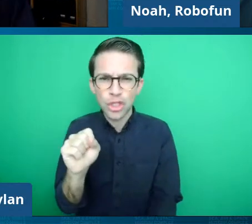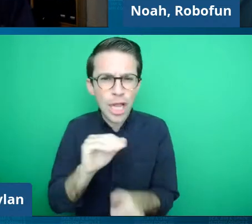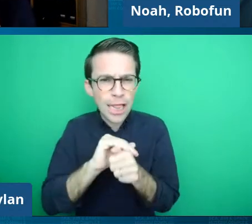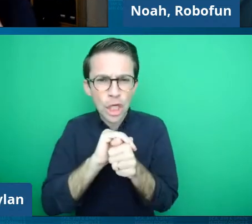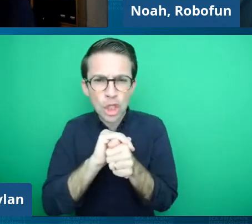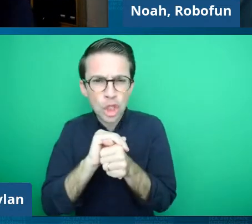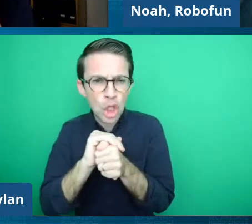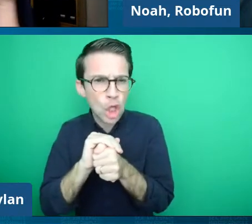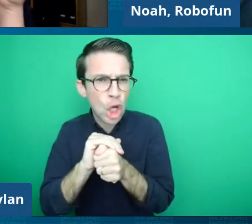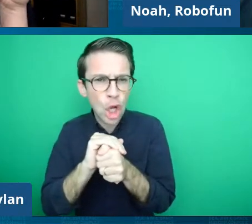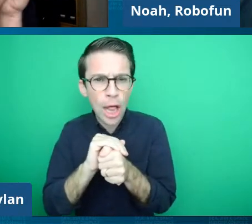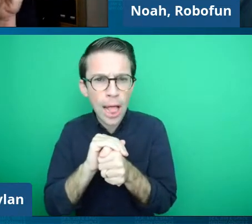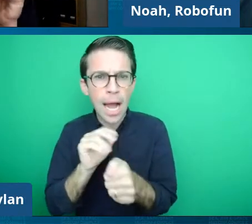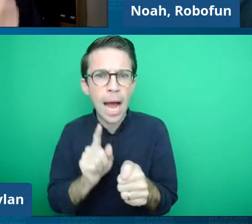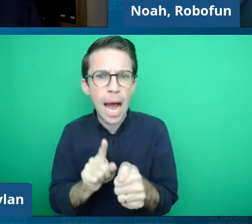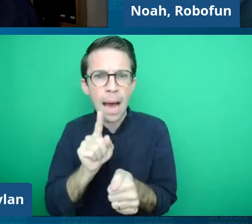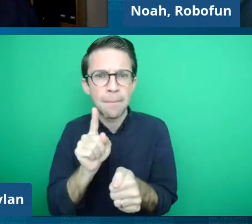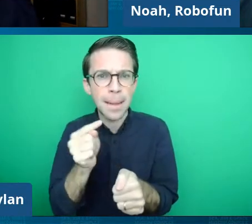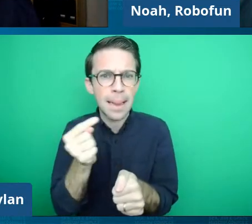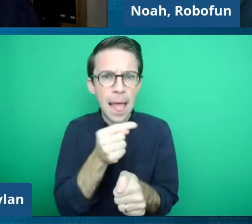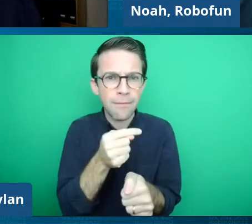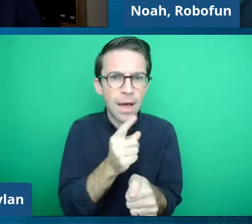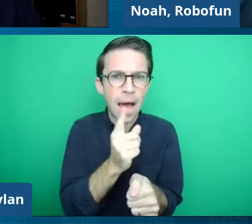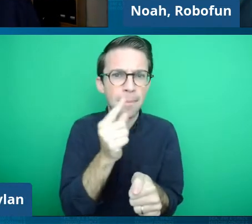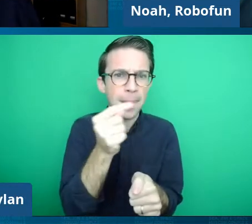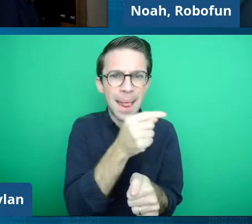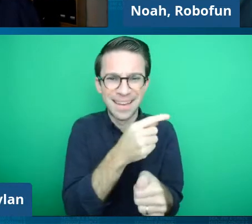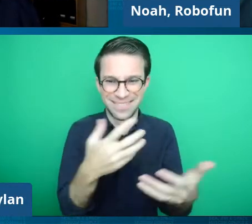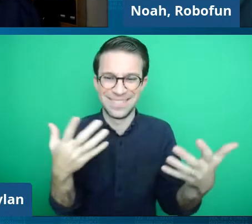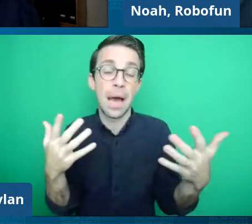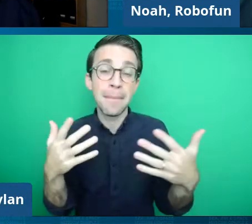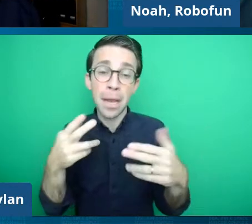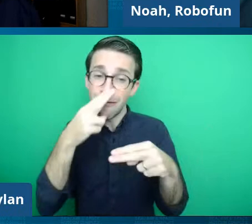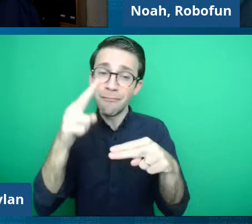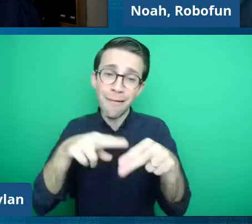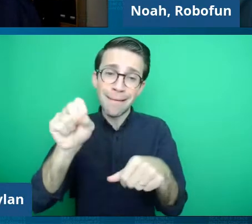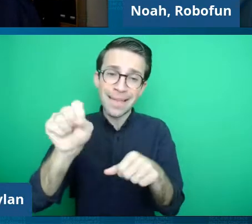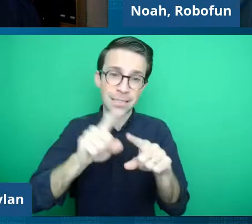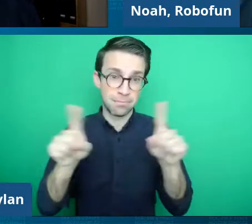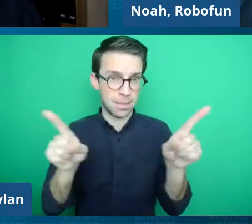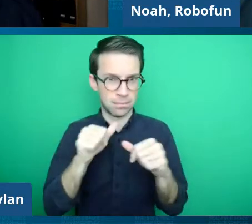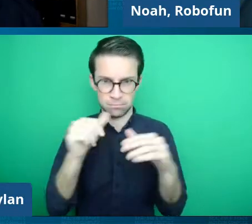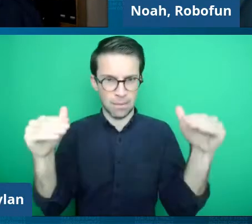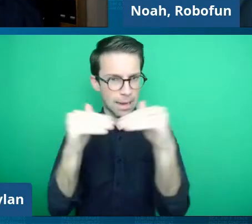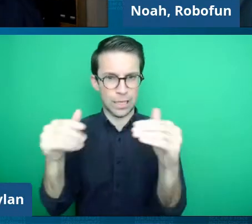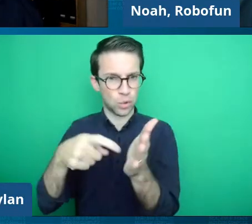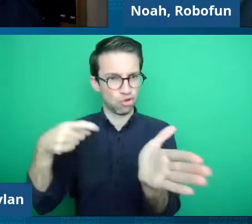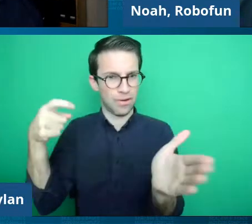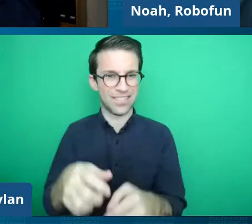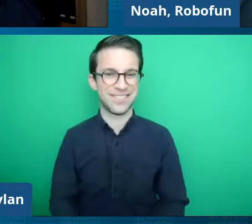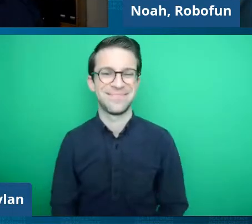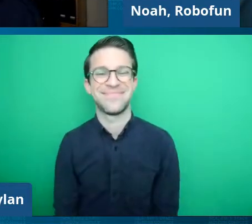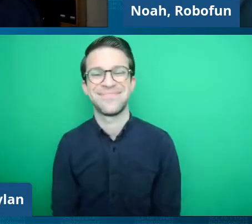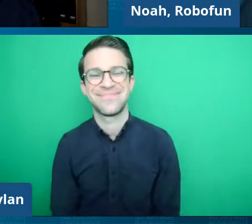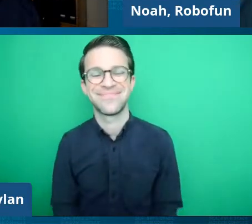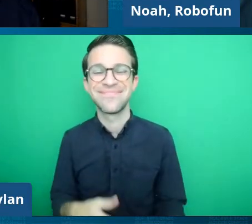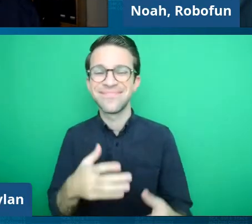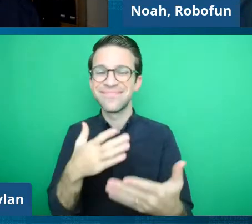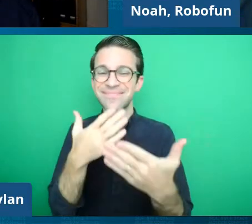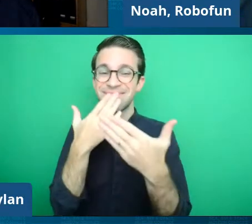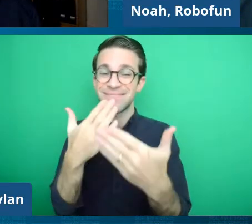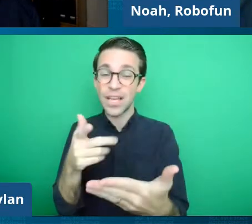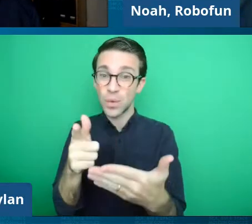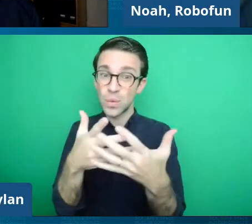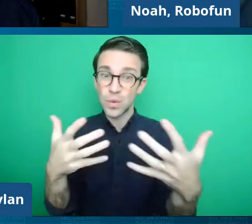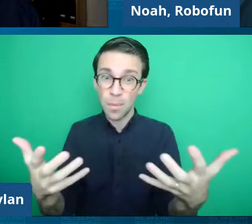line, and you're like, go up 3, go left 6. And I mean, it was fun, but not as fun as that. So thank you so much for being here.